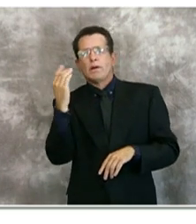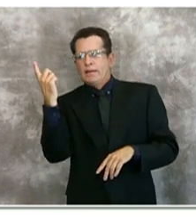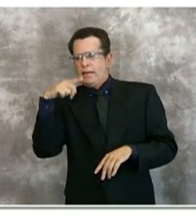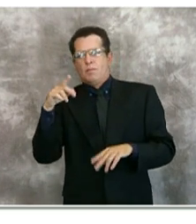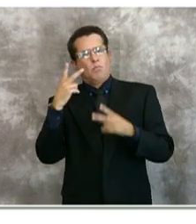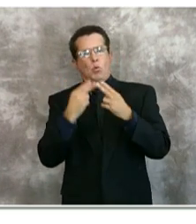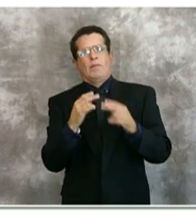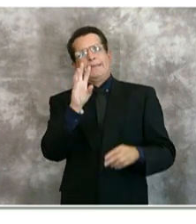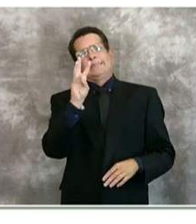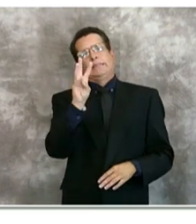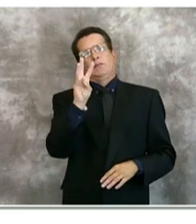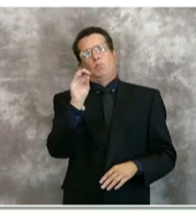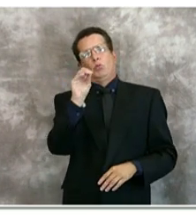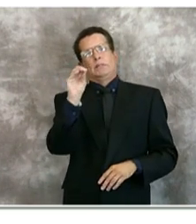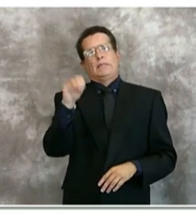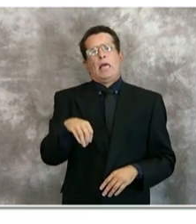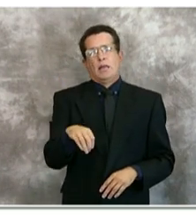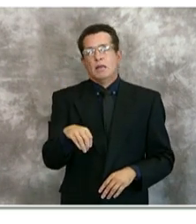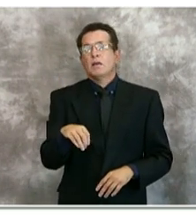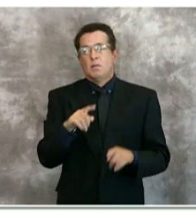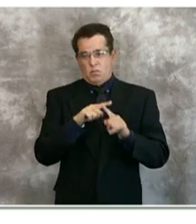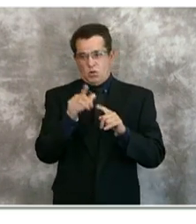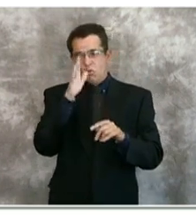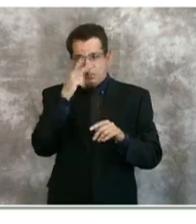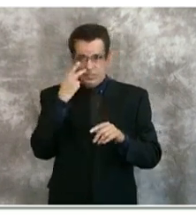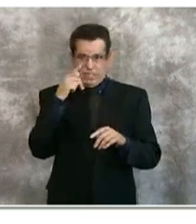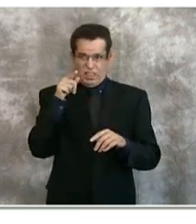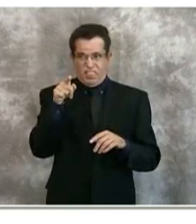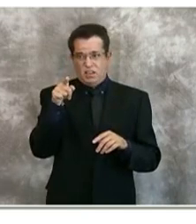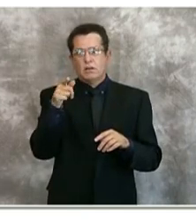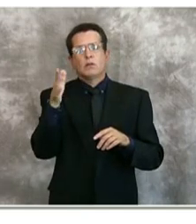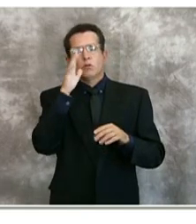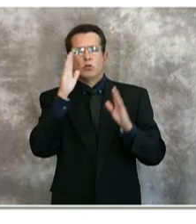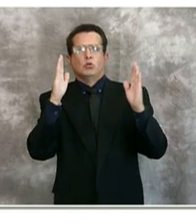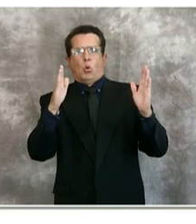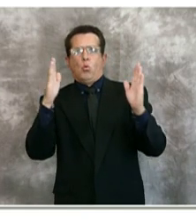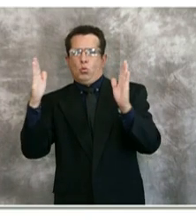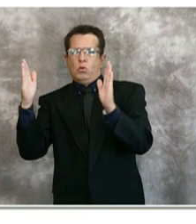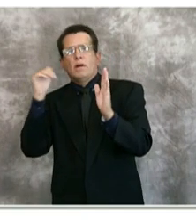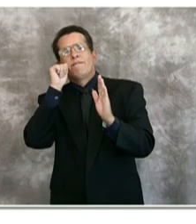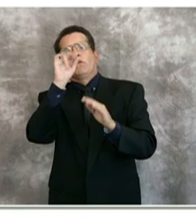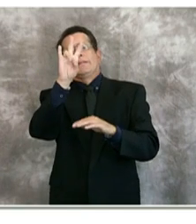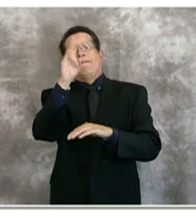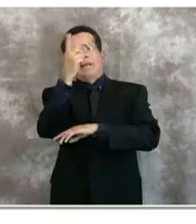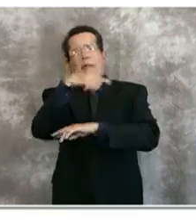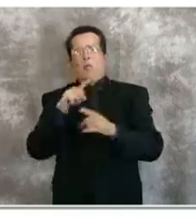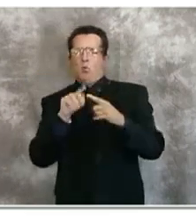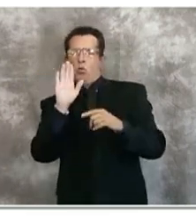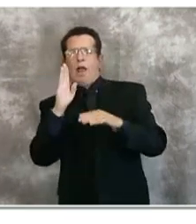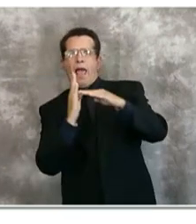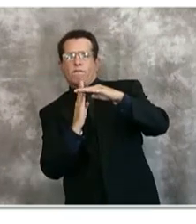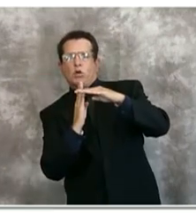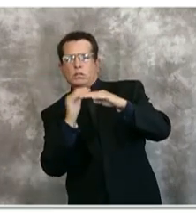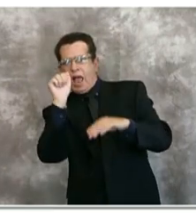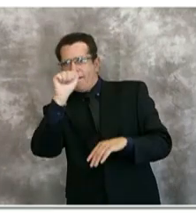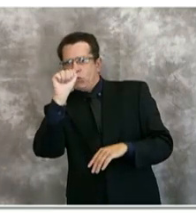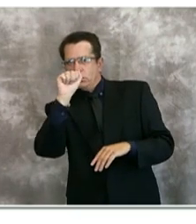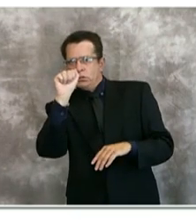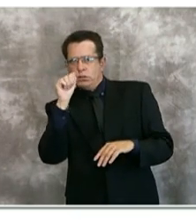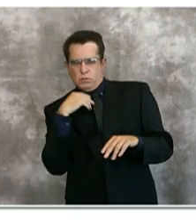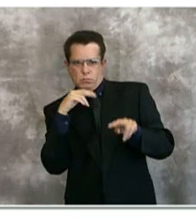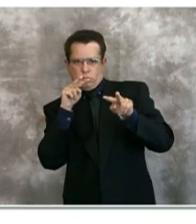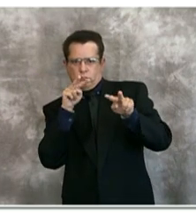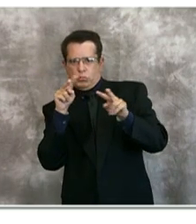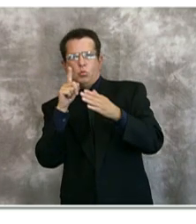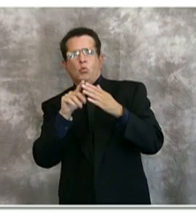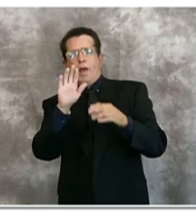6%, but what you'll see on this chart moving forward will be the 7-day average. Let's go back to T3, please. Will be the 7-day